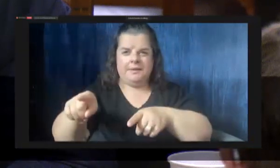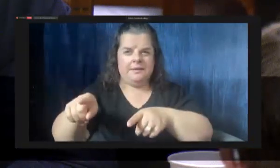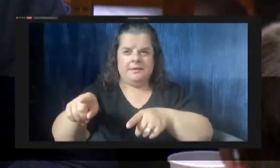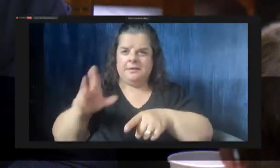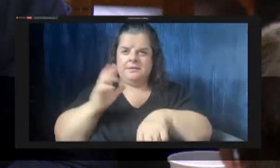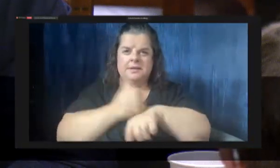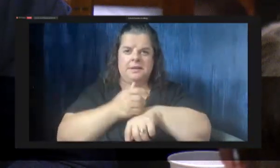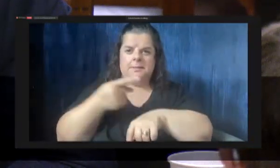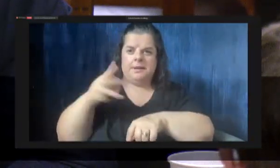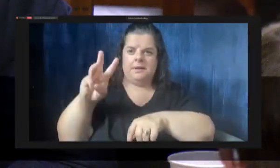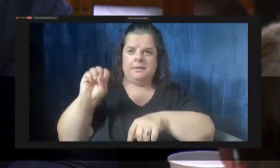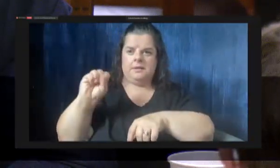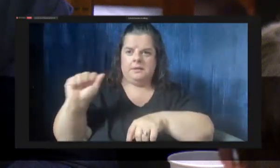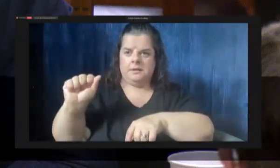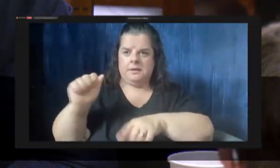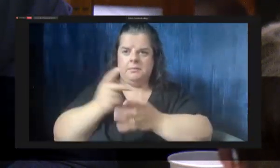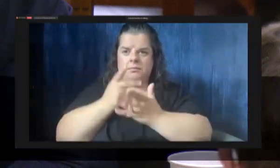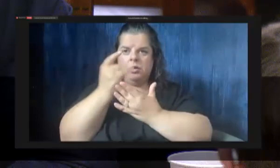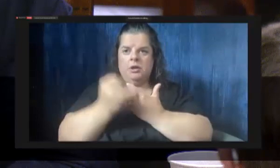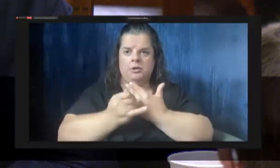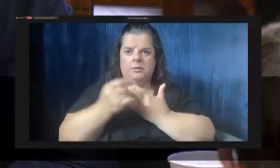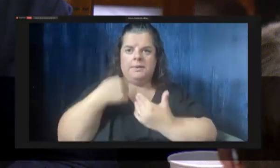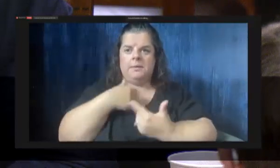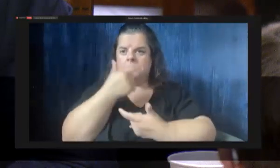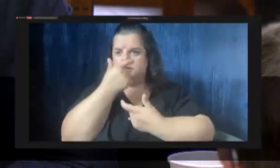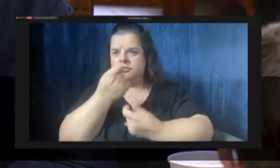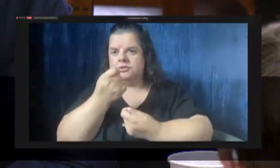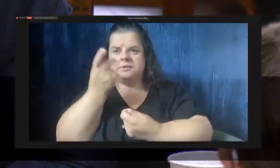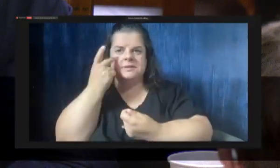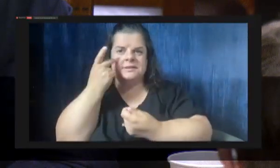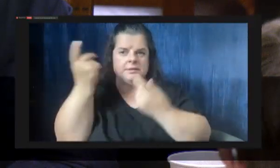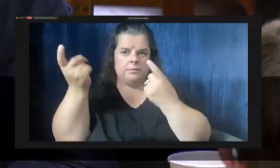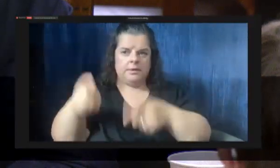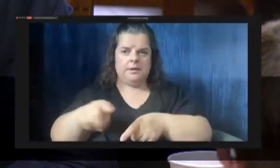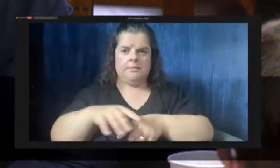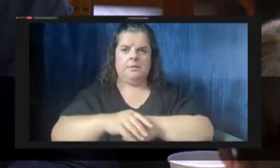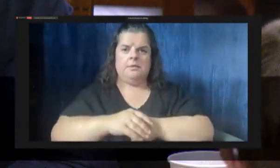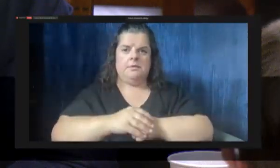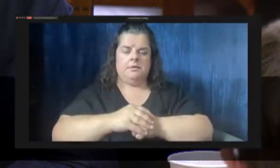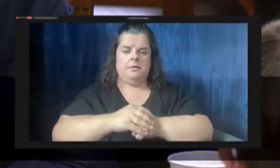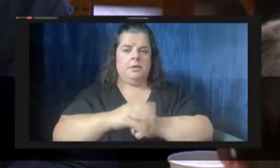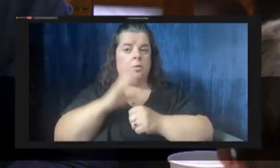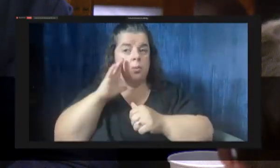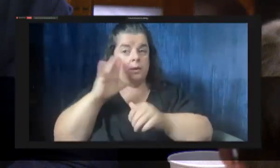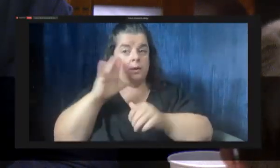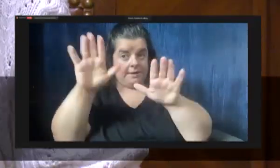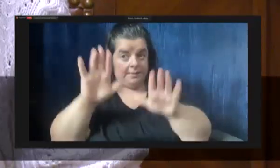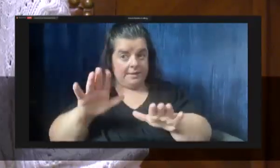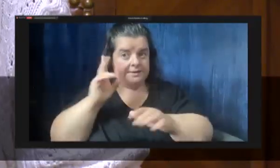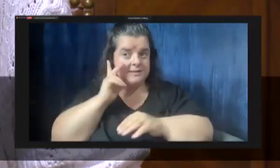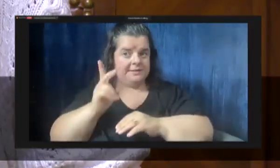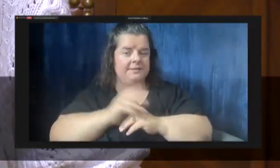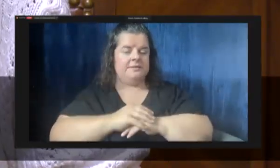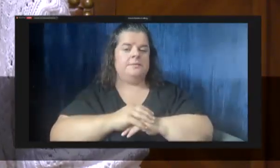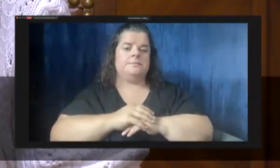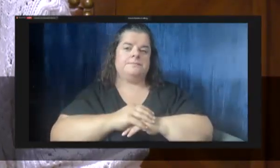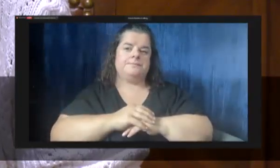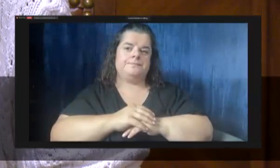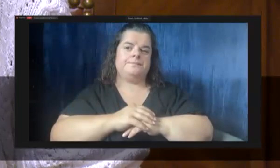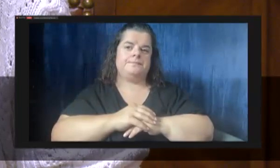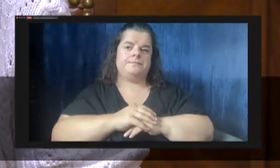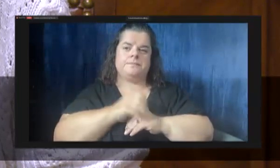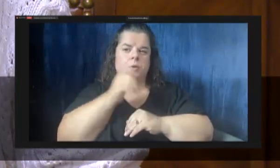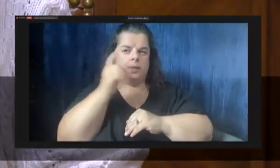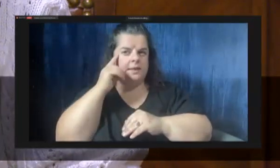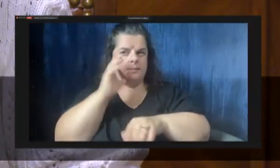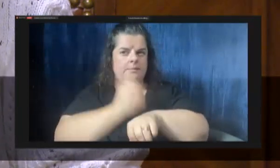project. But I was interested to see what would happen there. So it would be lovely to set up some. You know, that hasn't got installed yet.